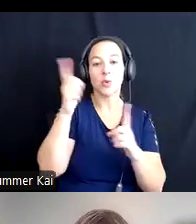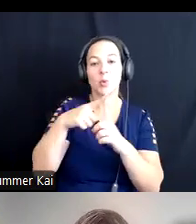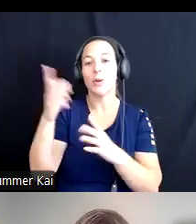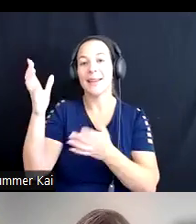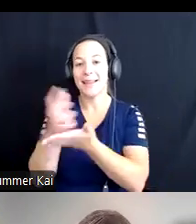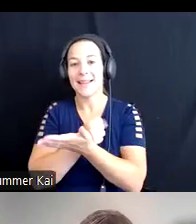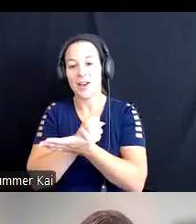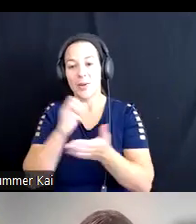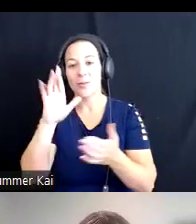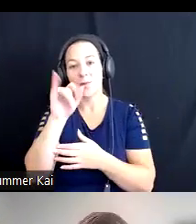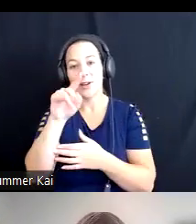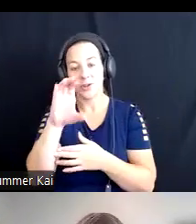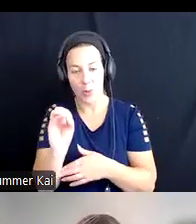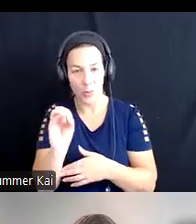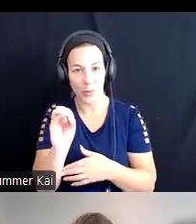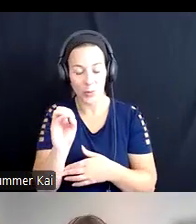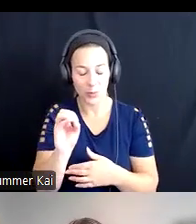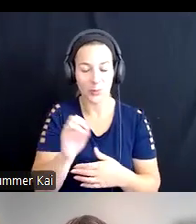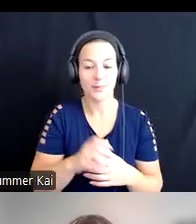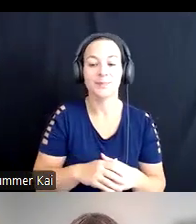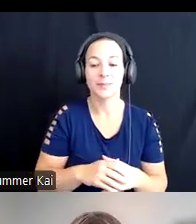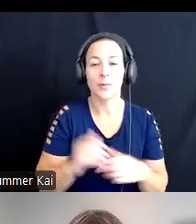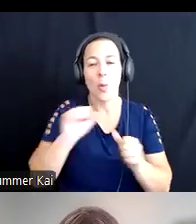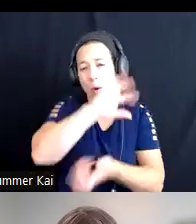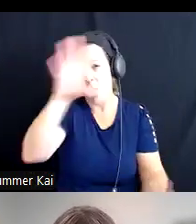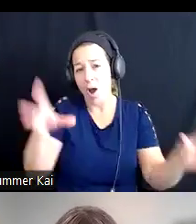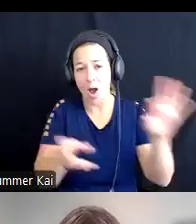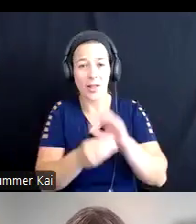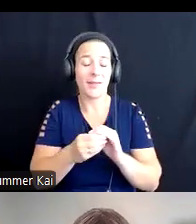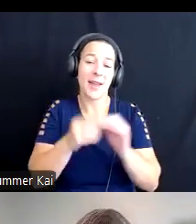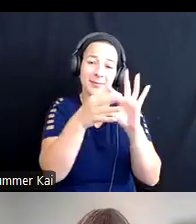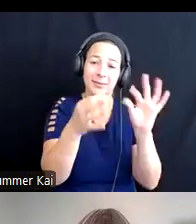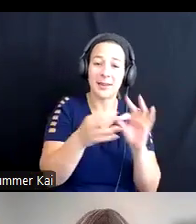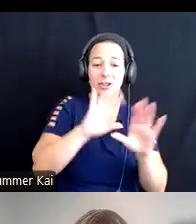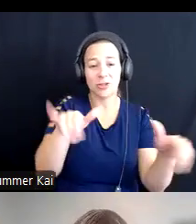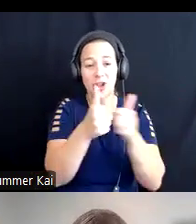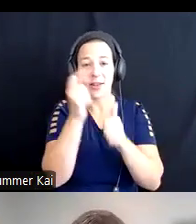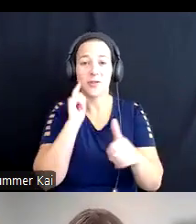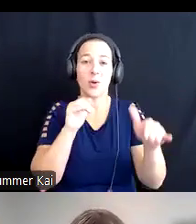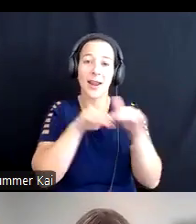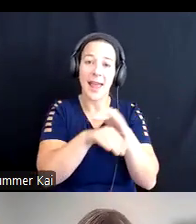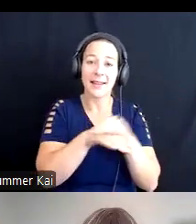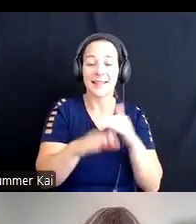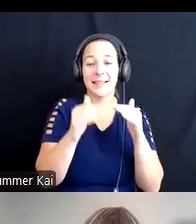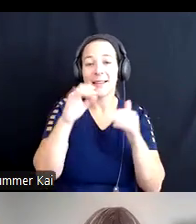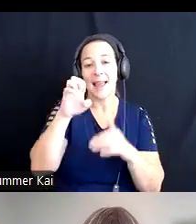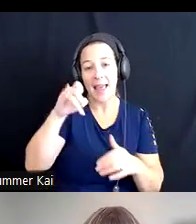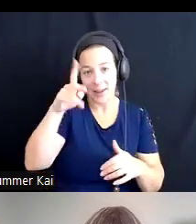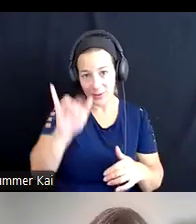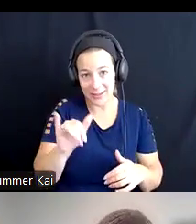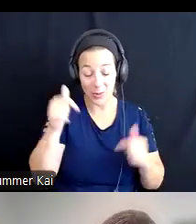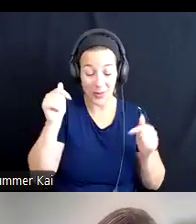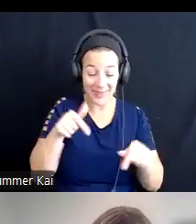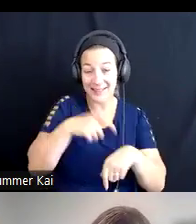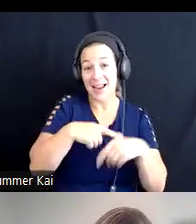and insufficient collateral. So all of this speaks to the challenges of accessing equity. And while we can't at this point in the research answer the question of